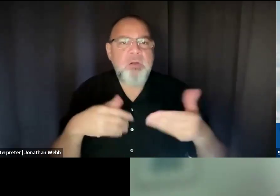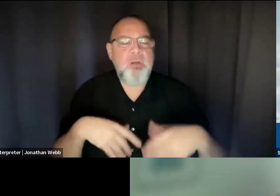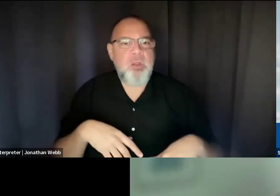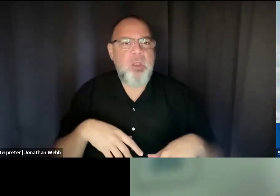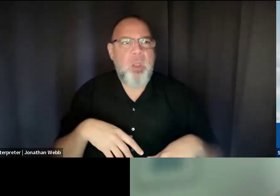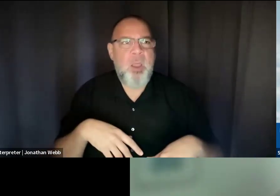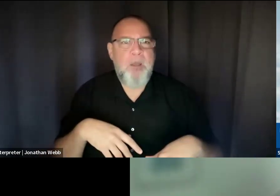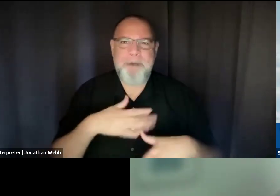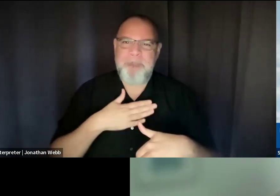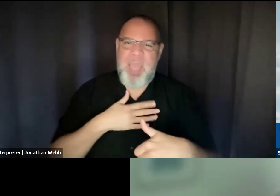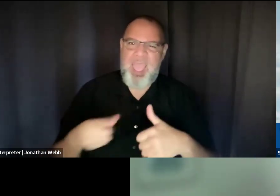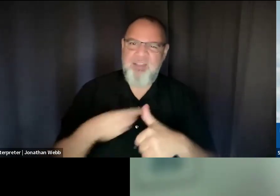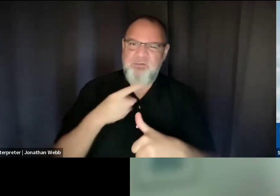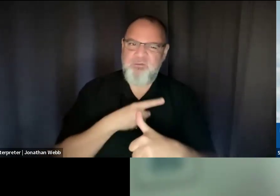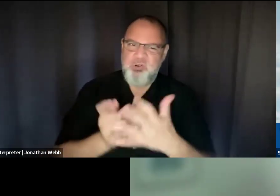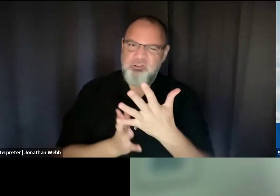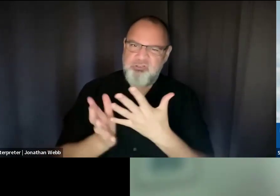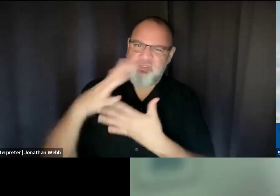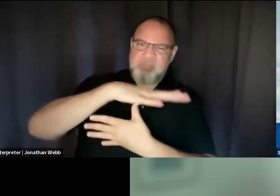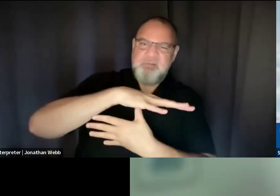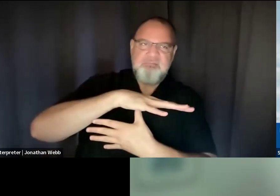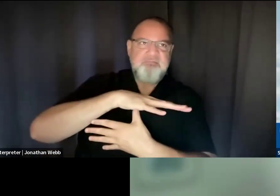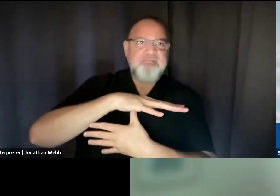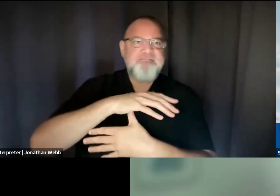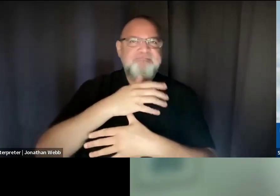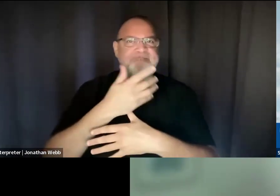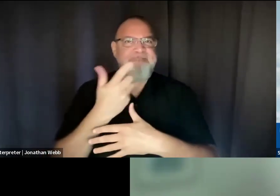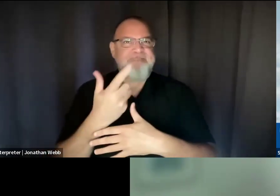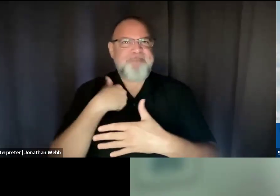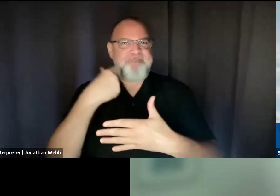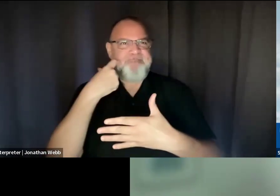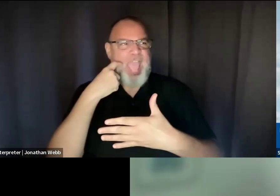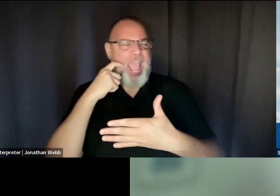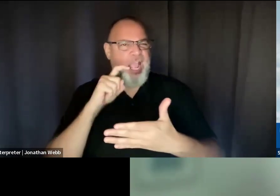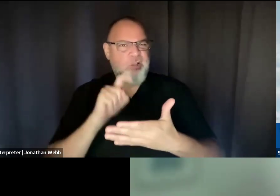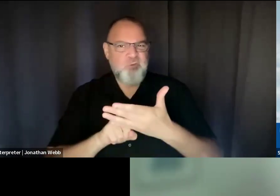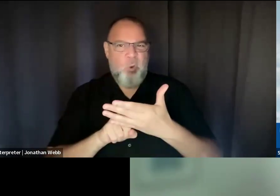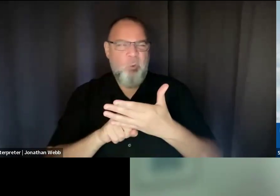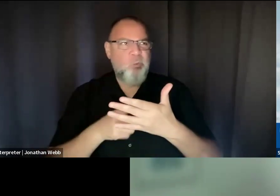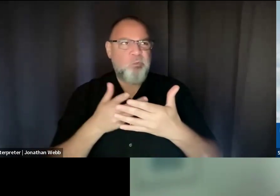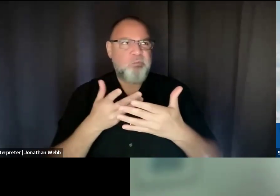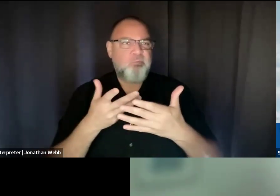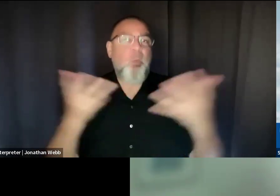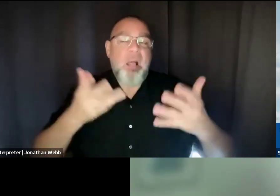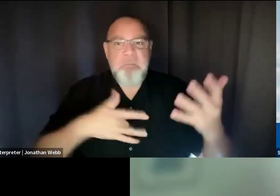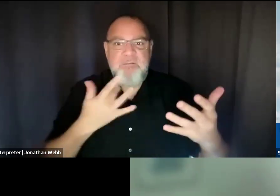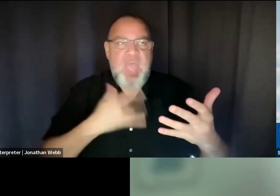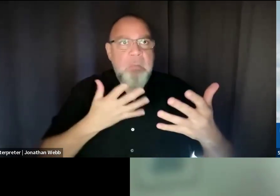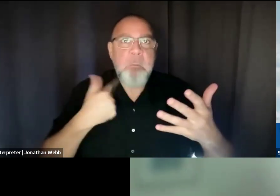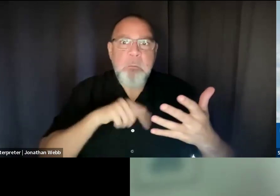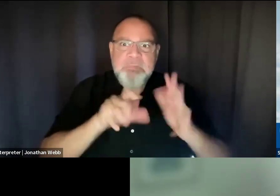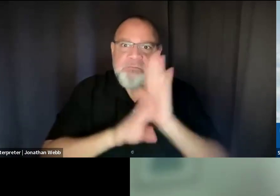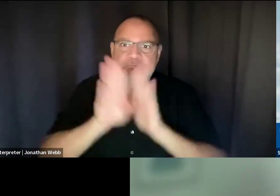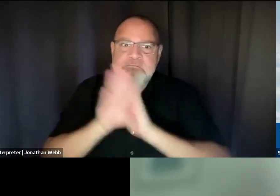it's with this whole thesis of how can we use some of these partnerships to help California in